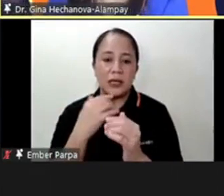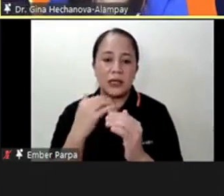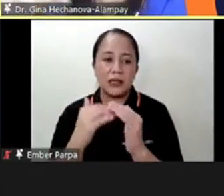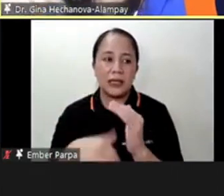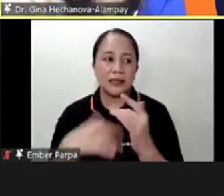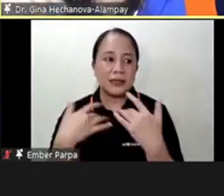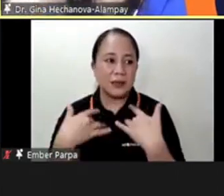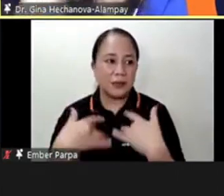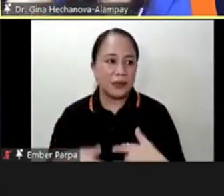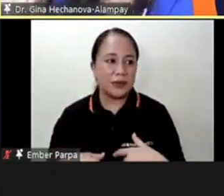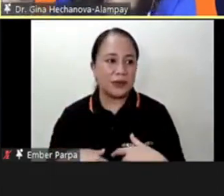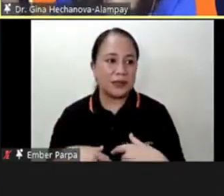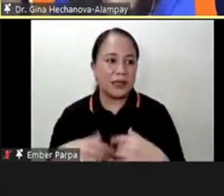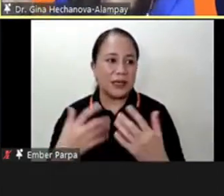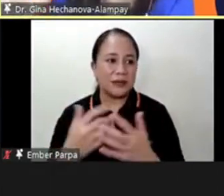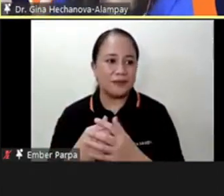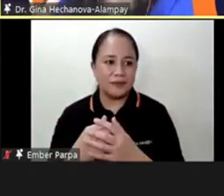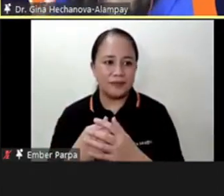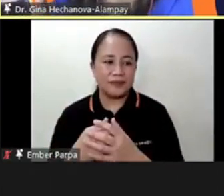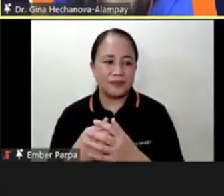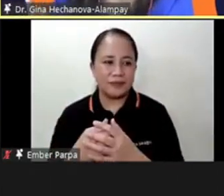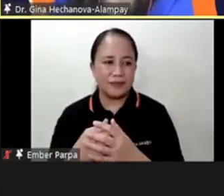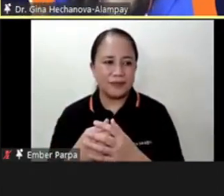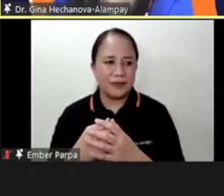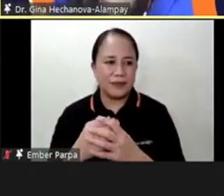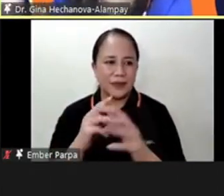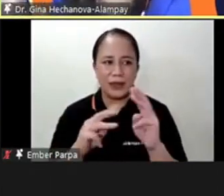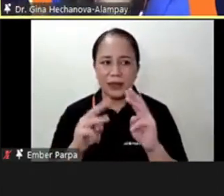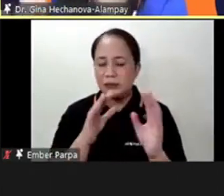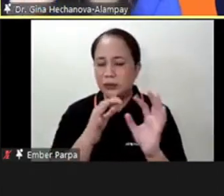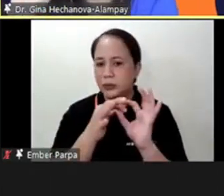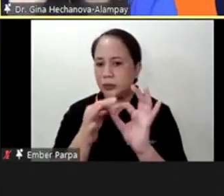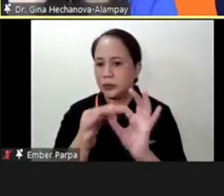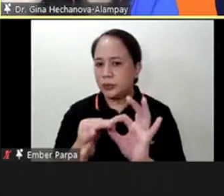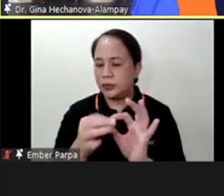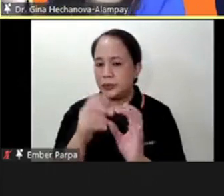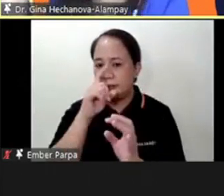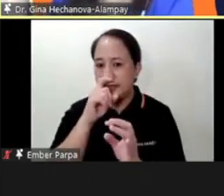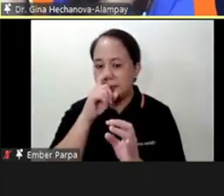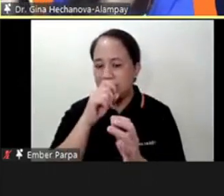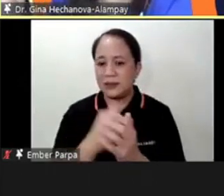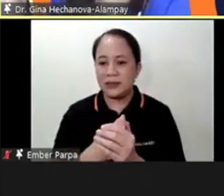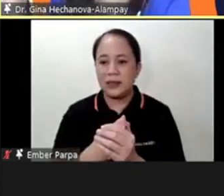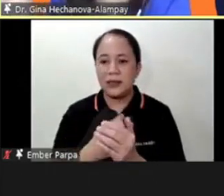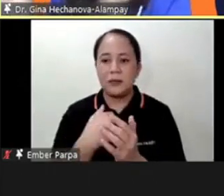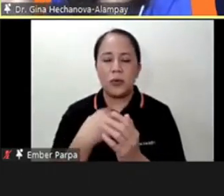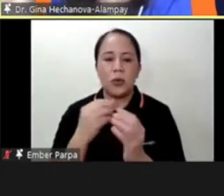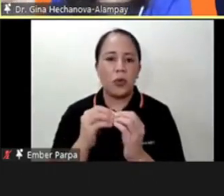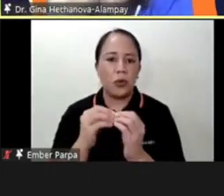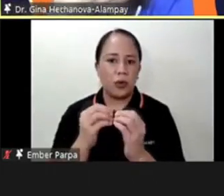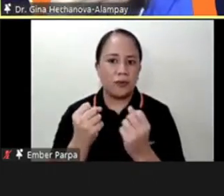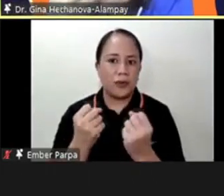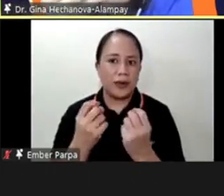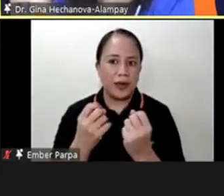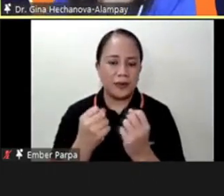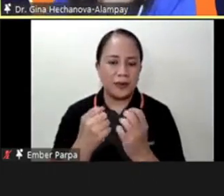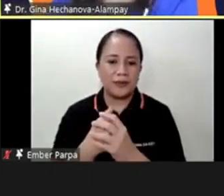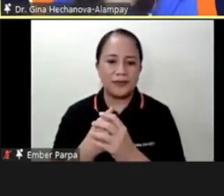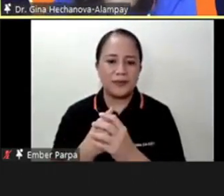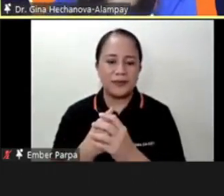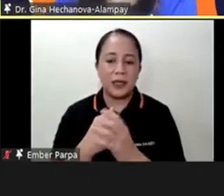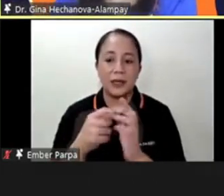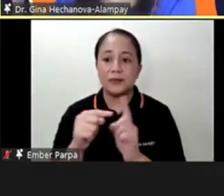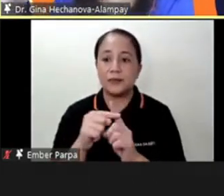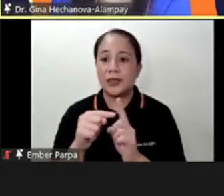depression and anxiety. Gusto ko ding i-note na medyo may correlation sa age to ha. Medyo mas madaming positive